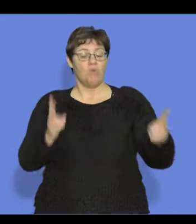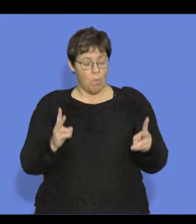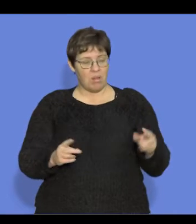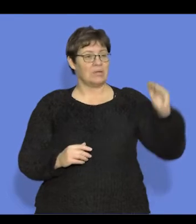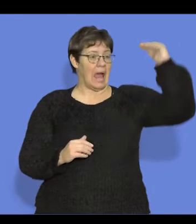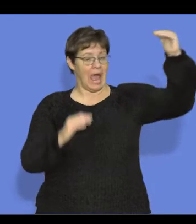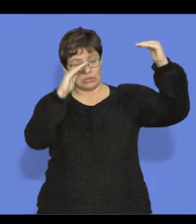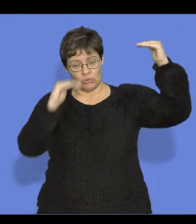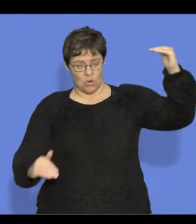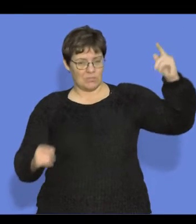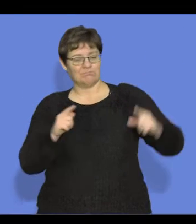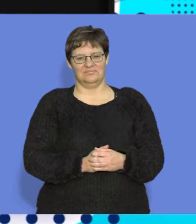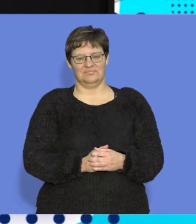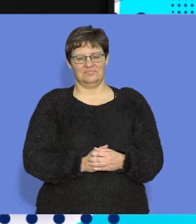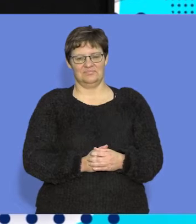diffusion.